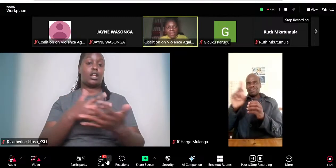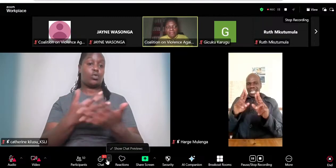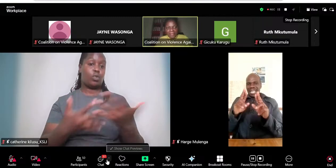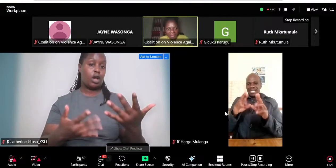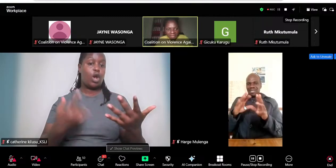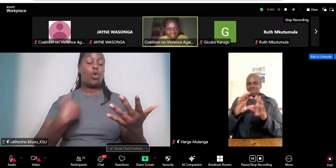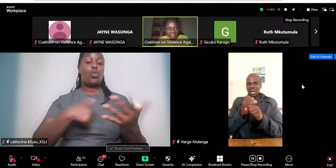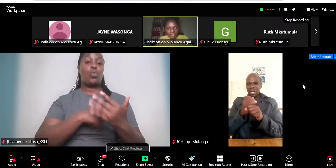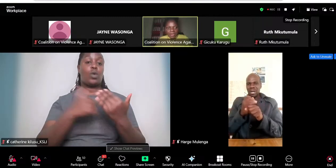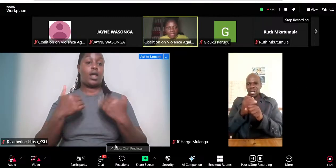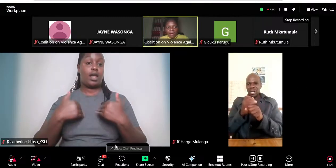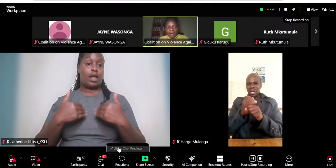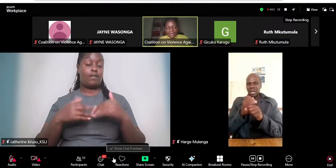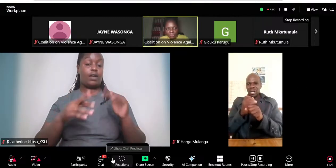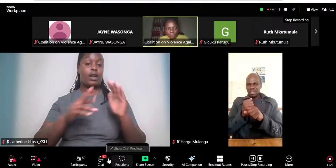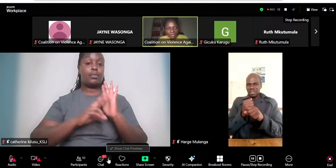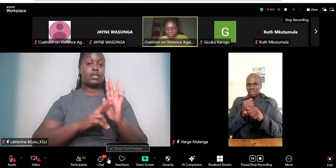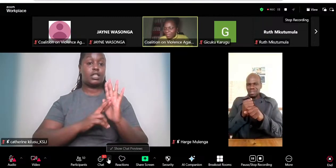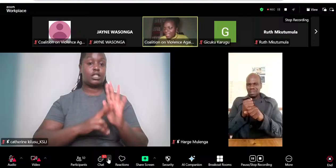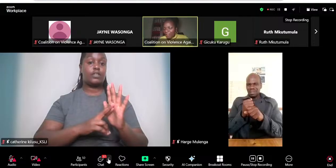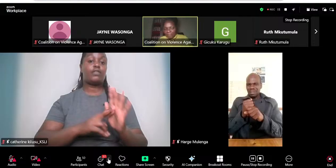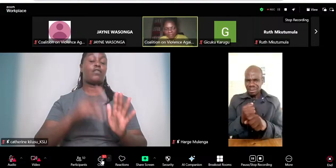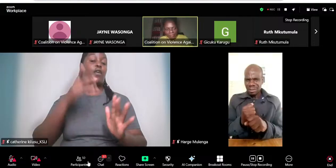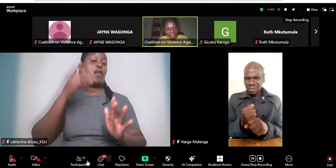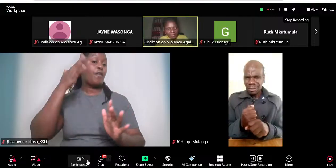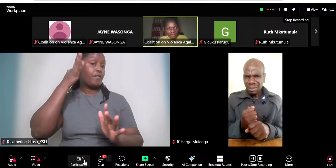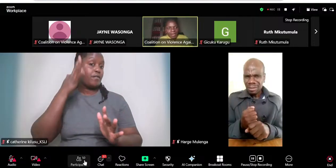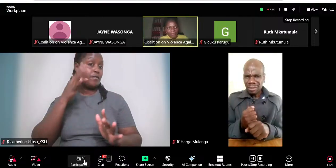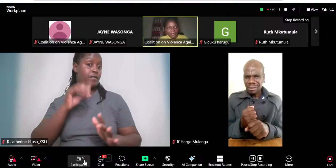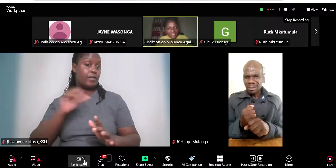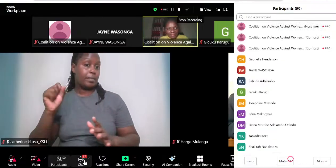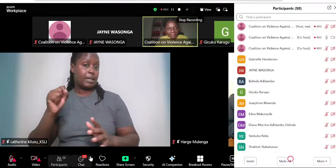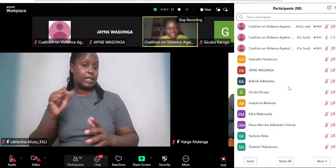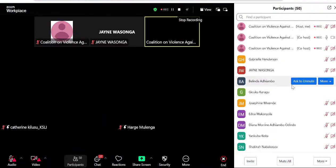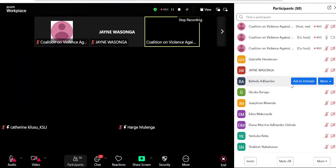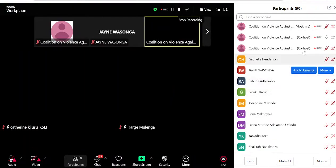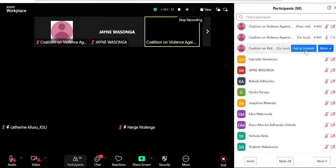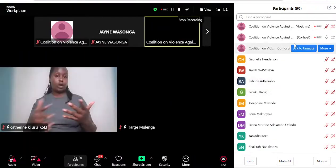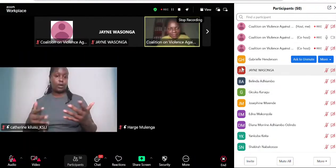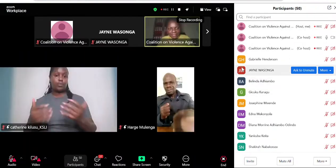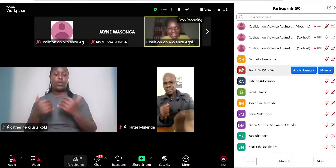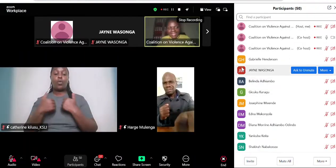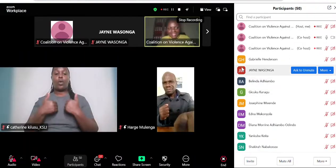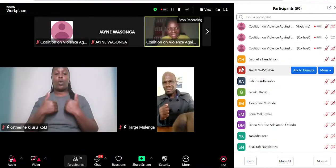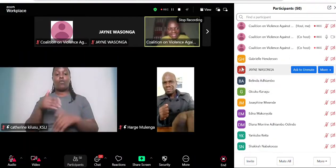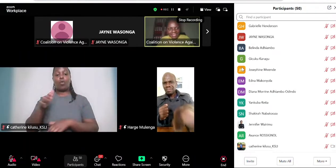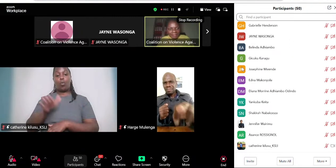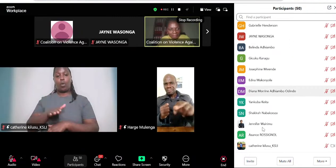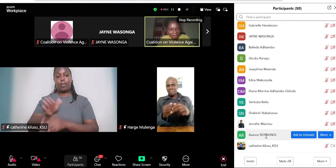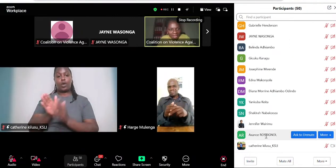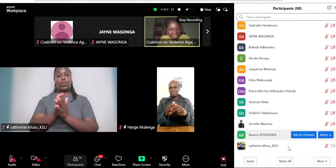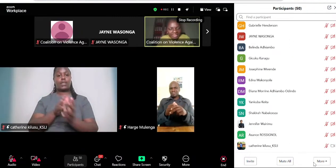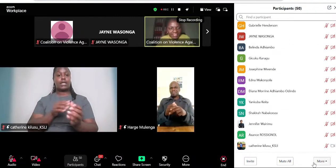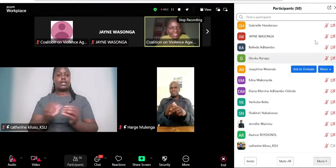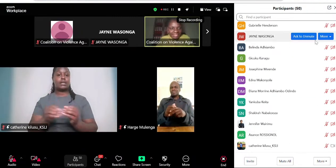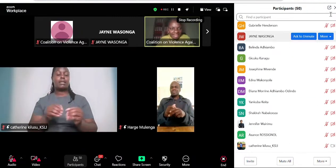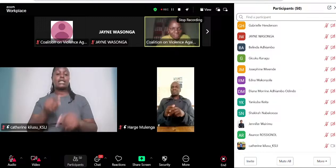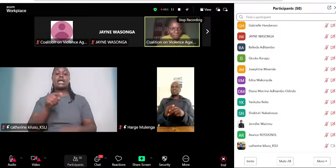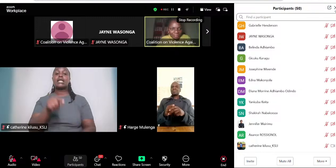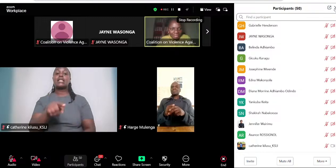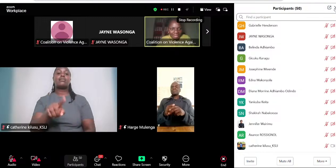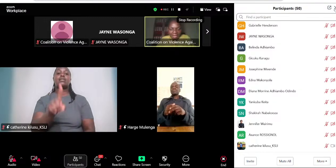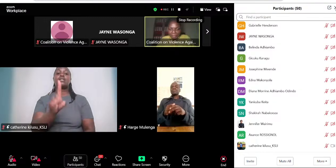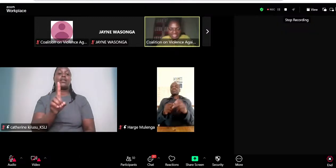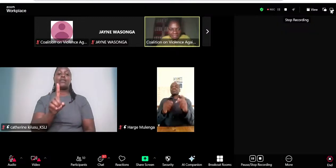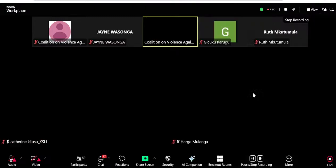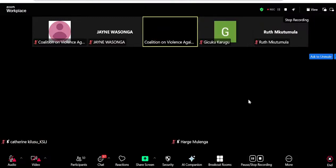of feminist networks. We have women with disabilities themselves taking the front line in the